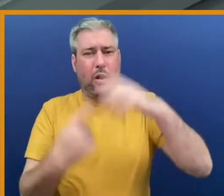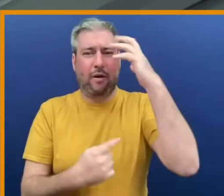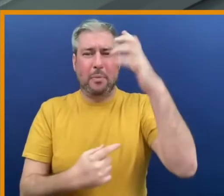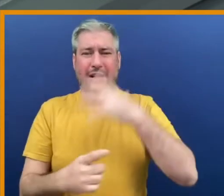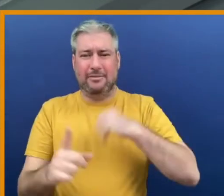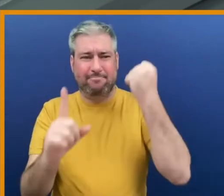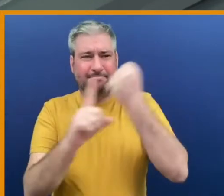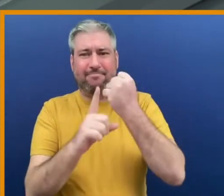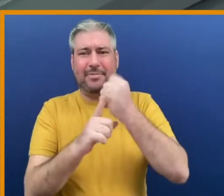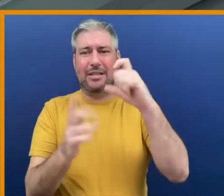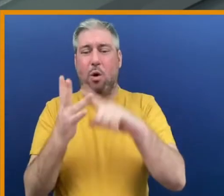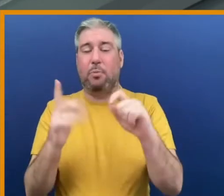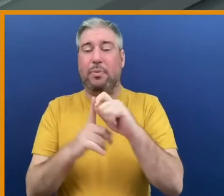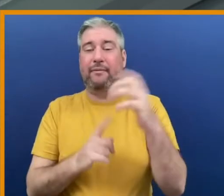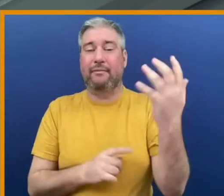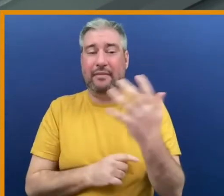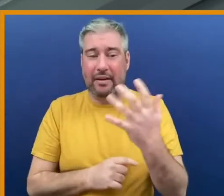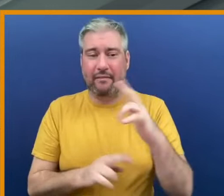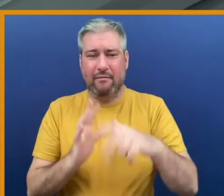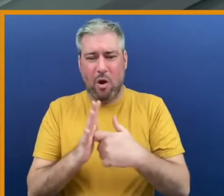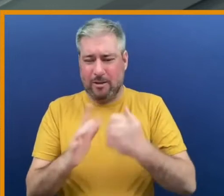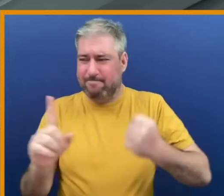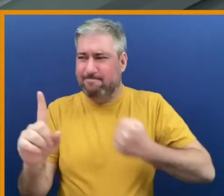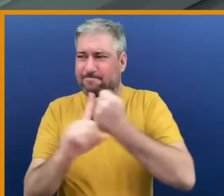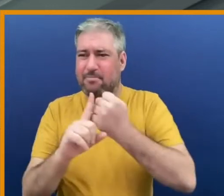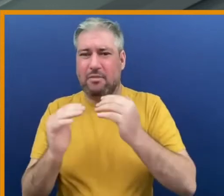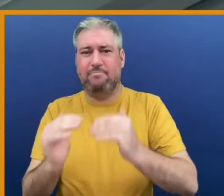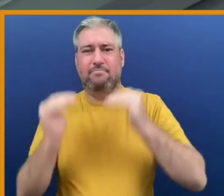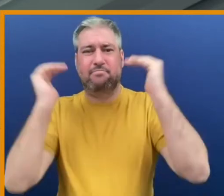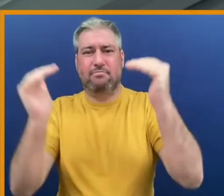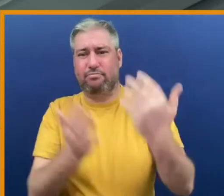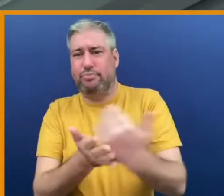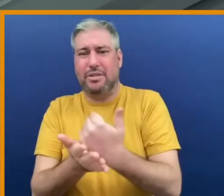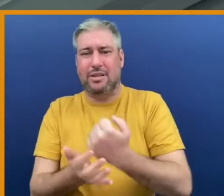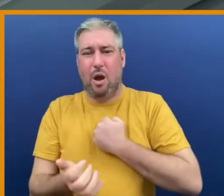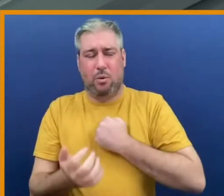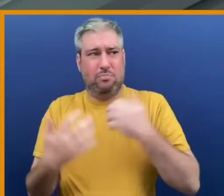precious biodiversity everywhere in this, our troubled world.